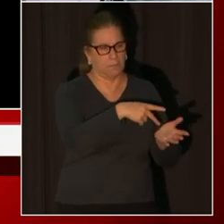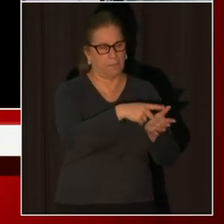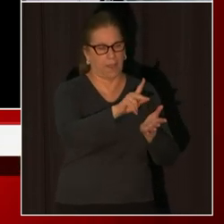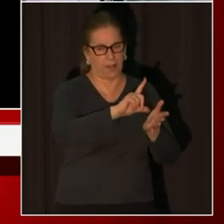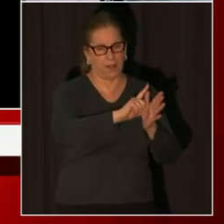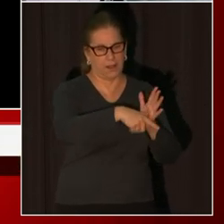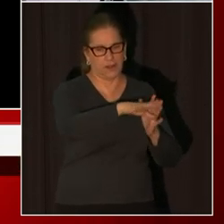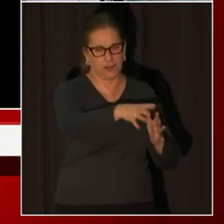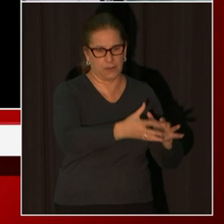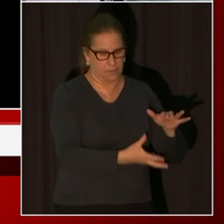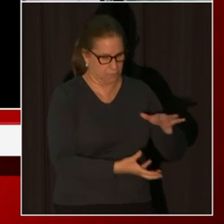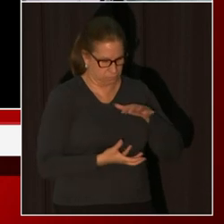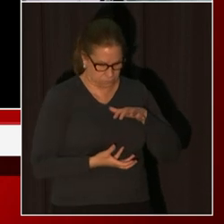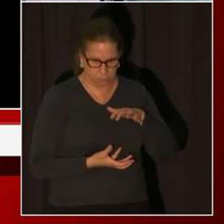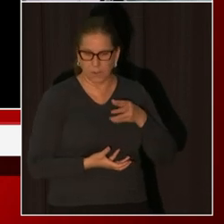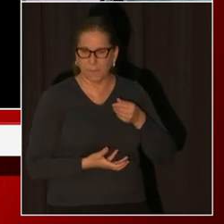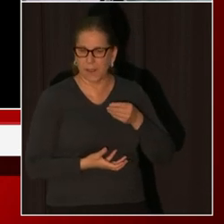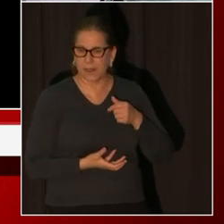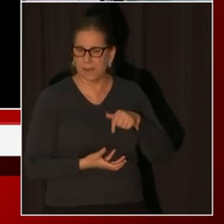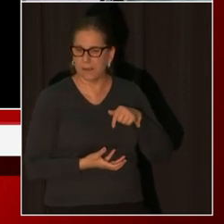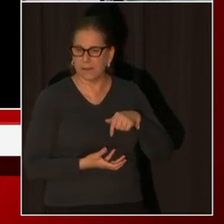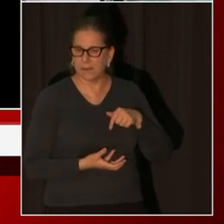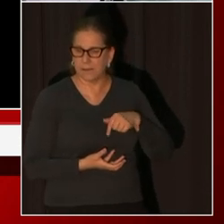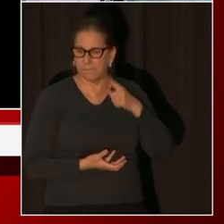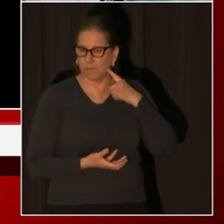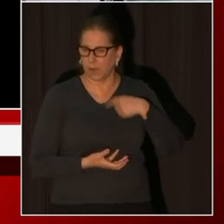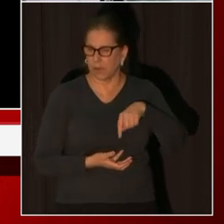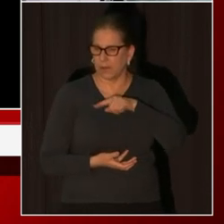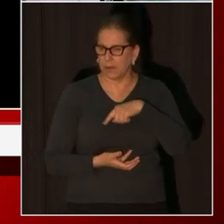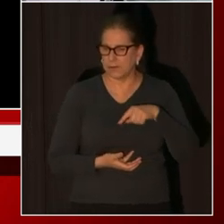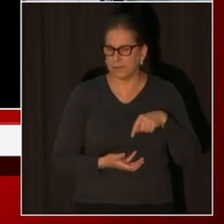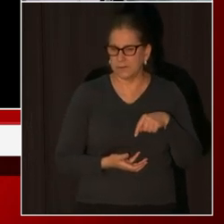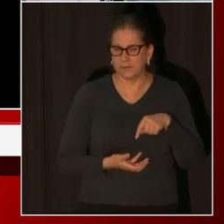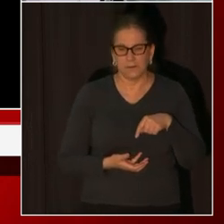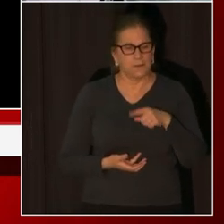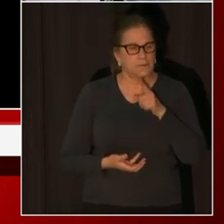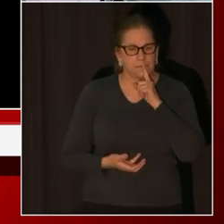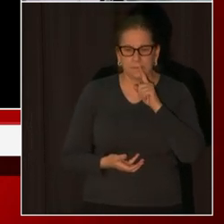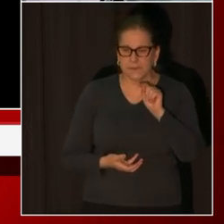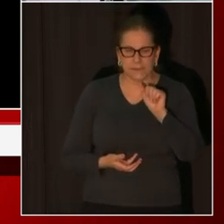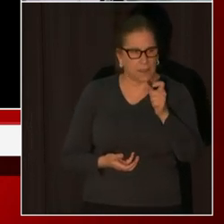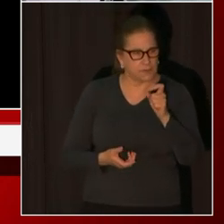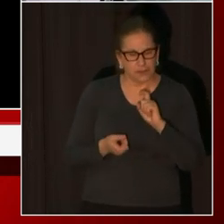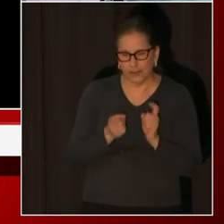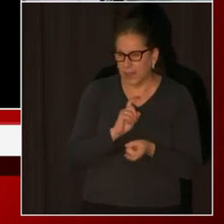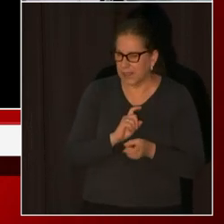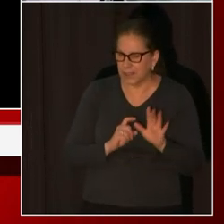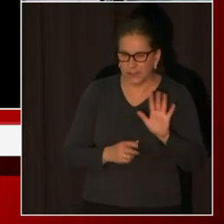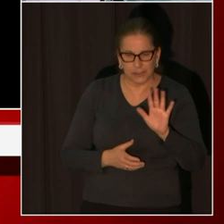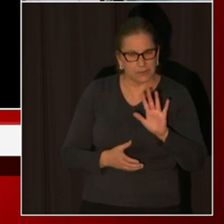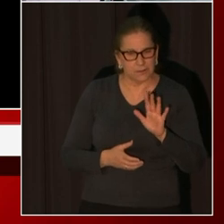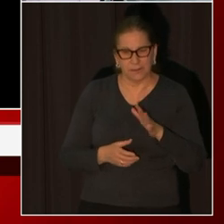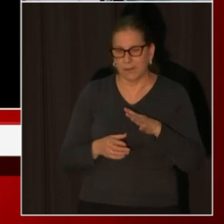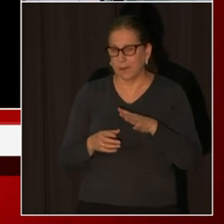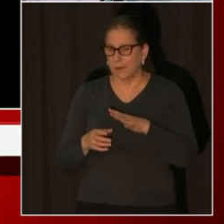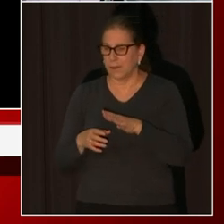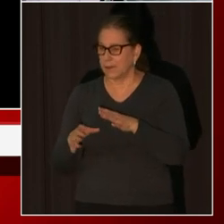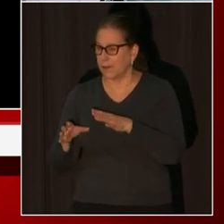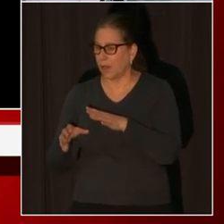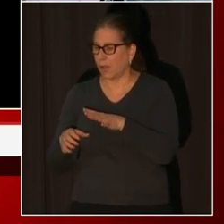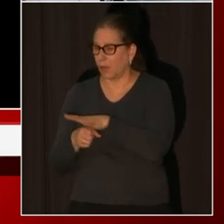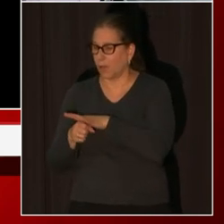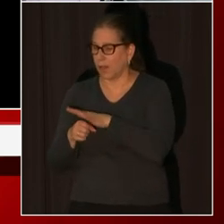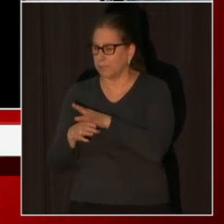budget. It doesn't change any payments or tax liabilities for existing businesses. It simply reverts to the